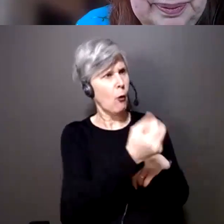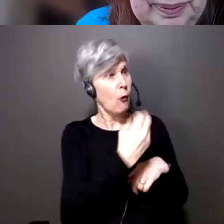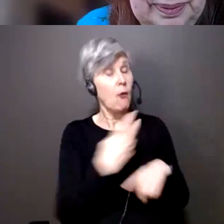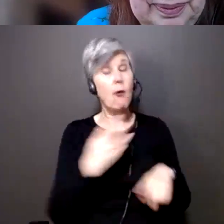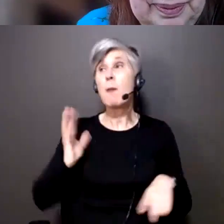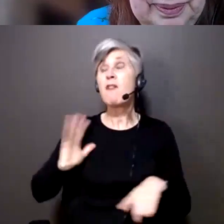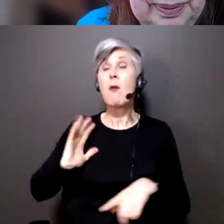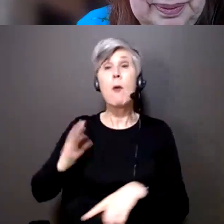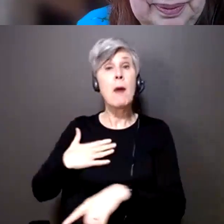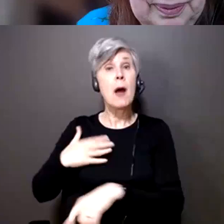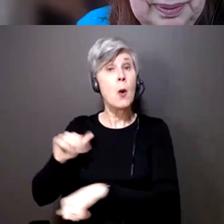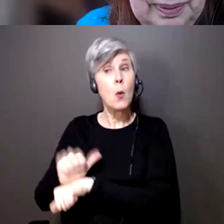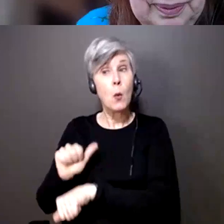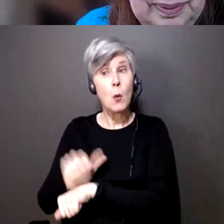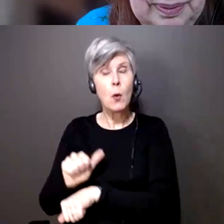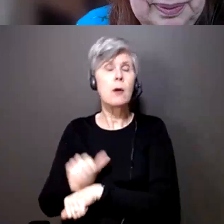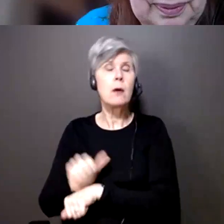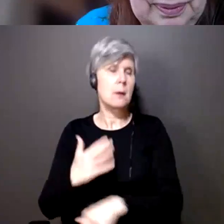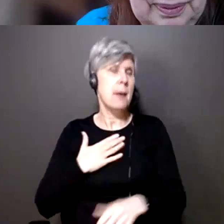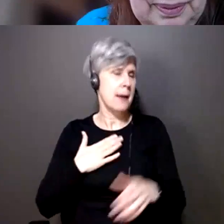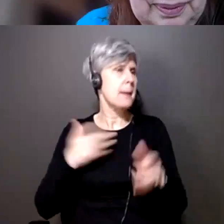always, list my priorities in writing for me.